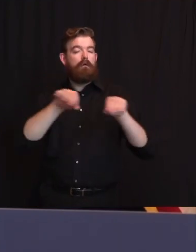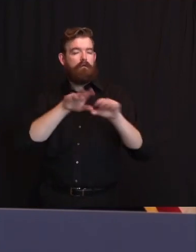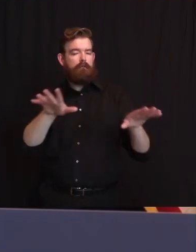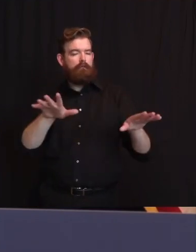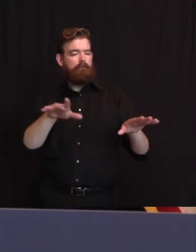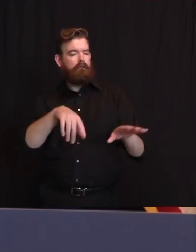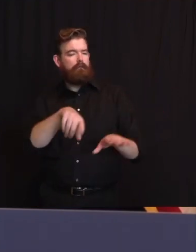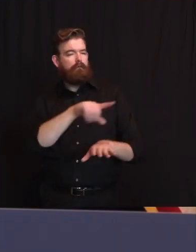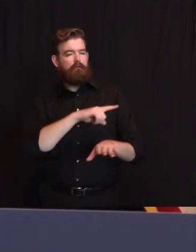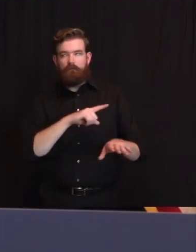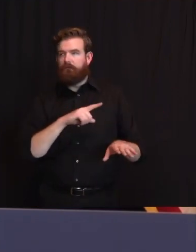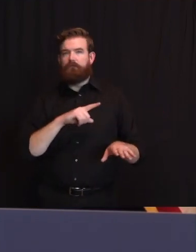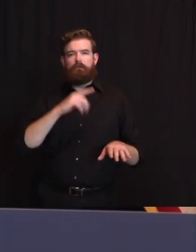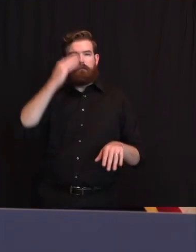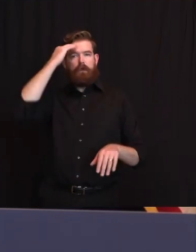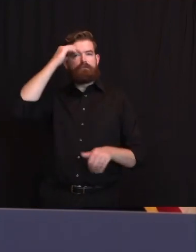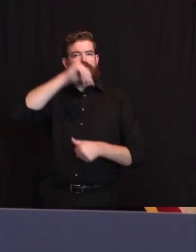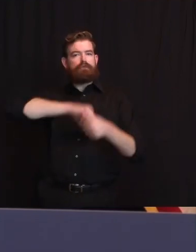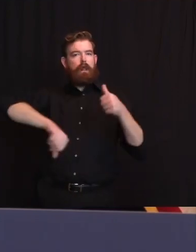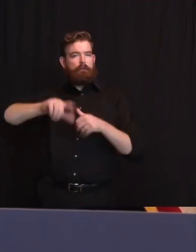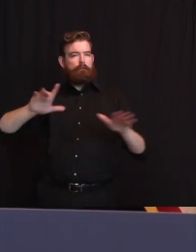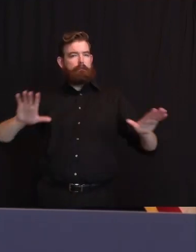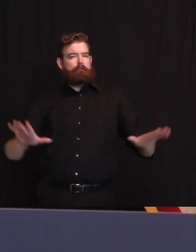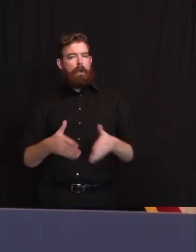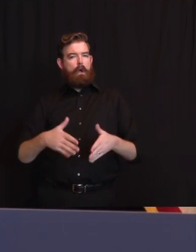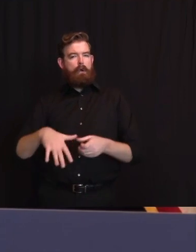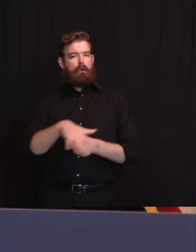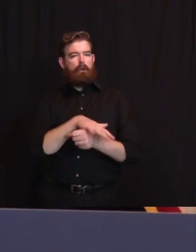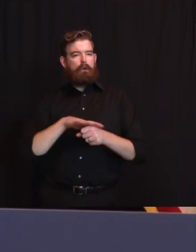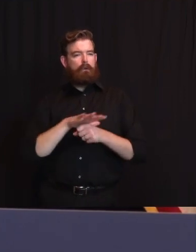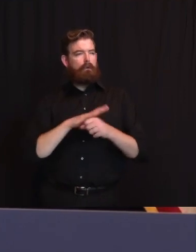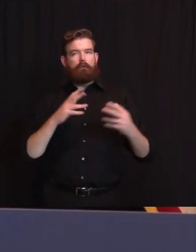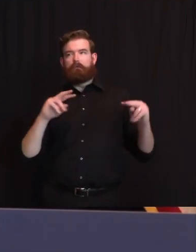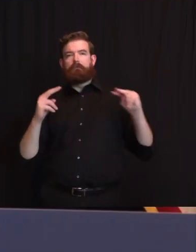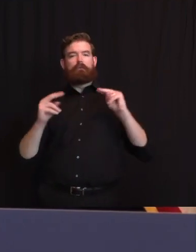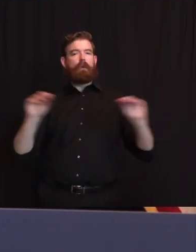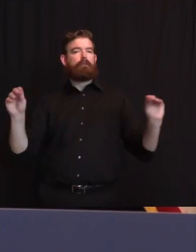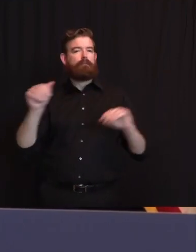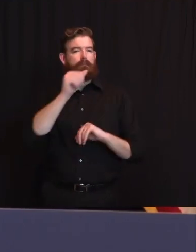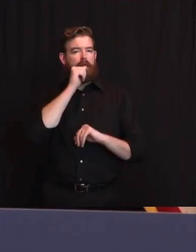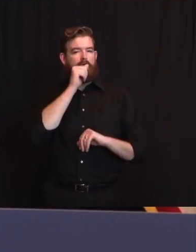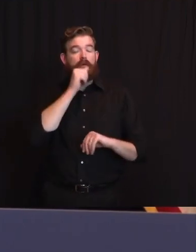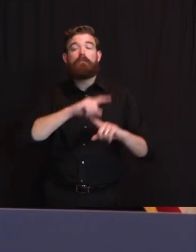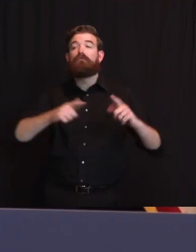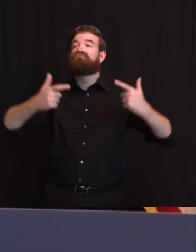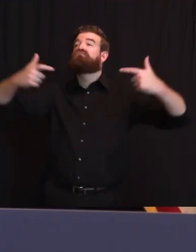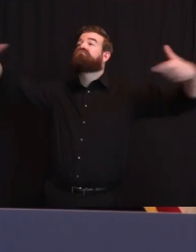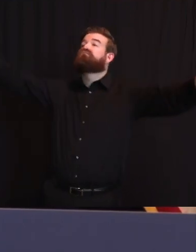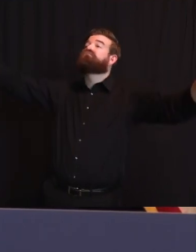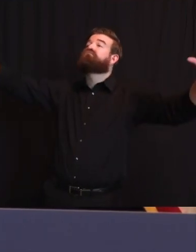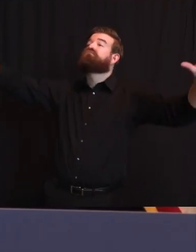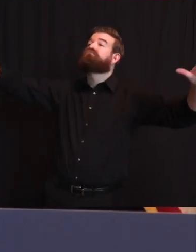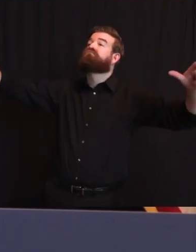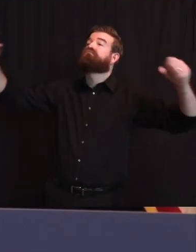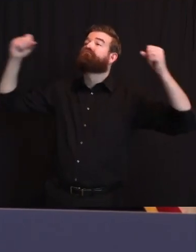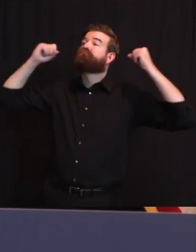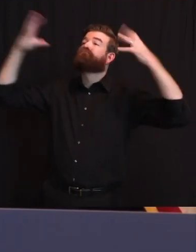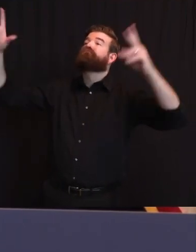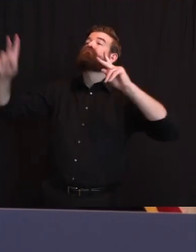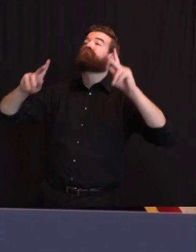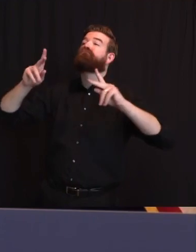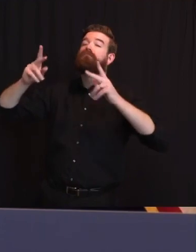do so if there's a situation where we would need to provide more granular data for the protection and